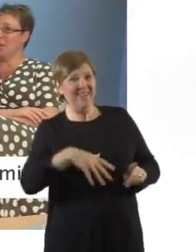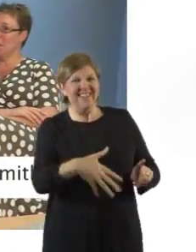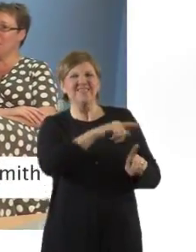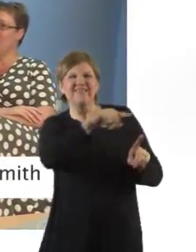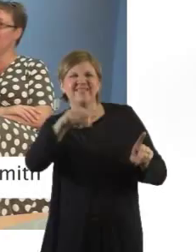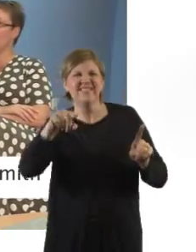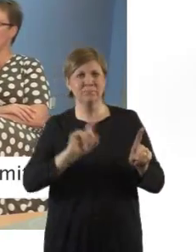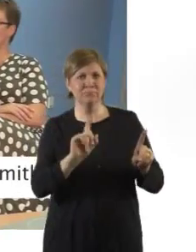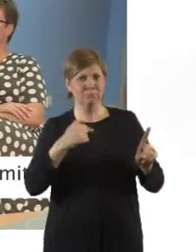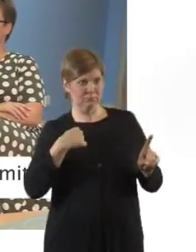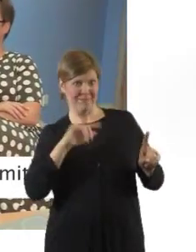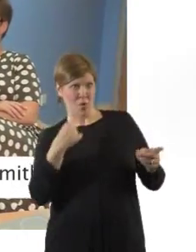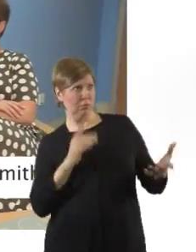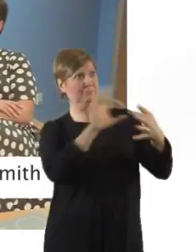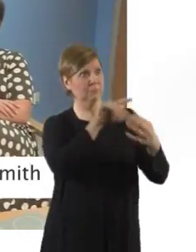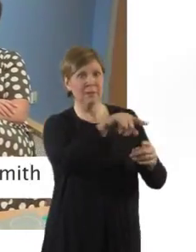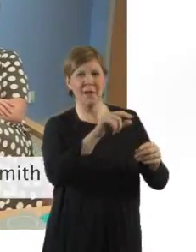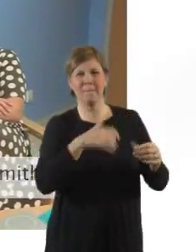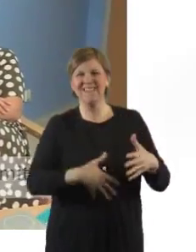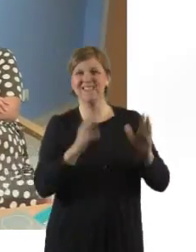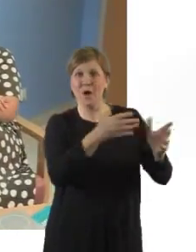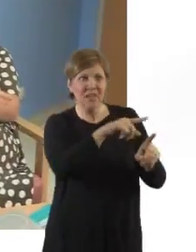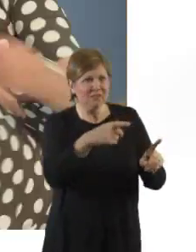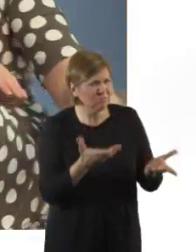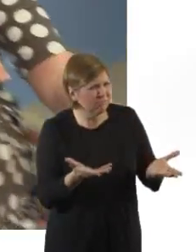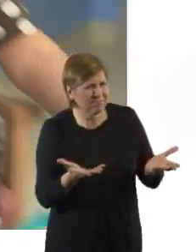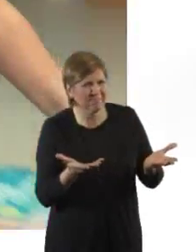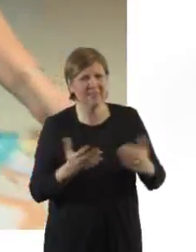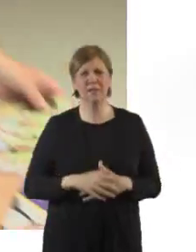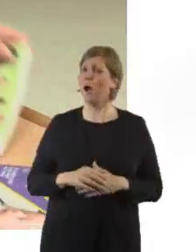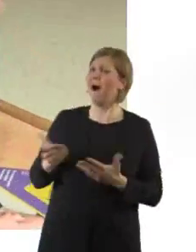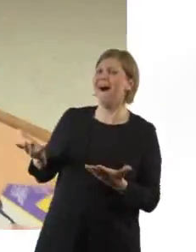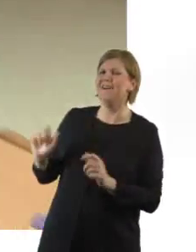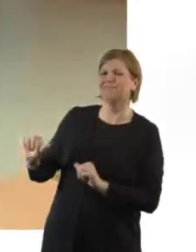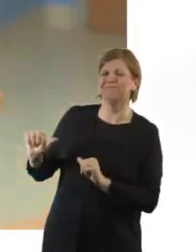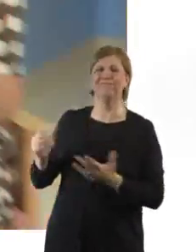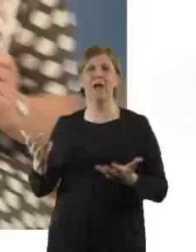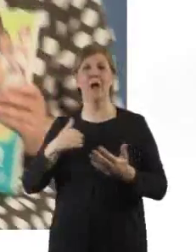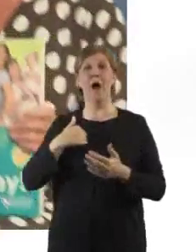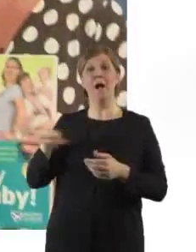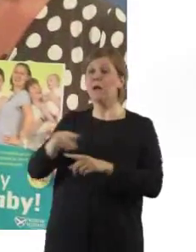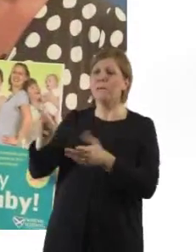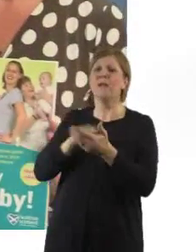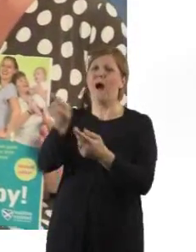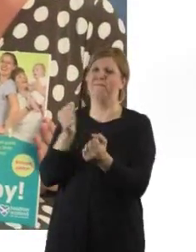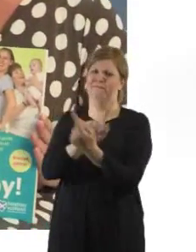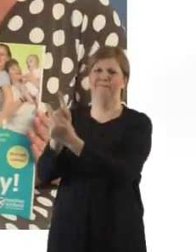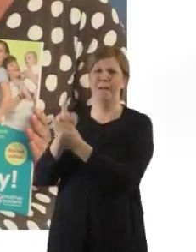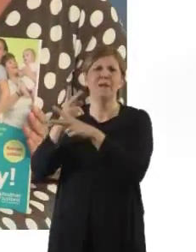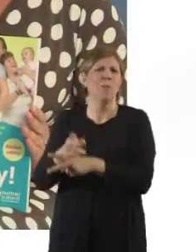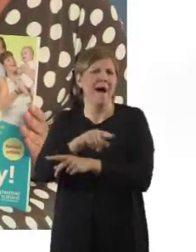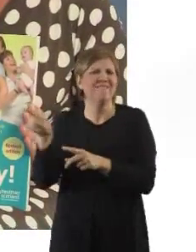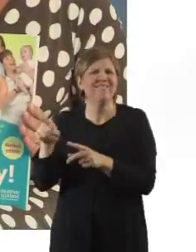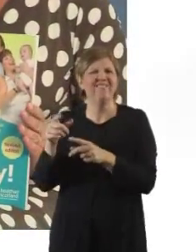have met their midwife when they've been attending for their antenatal appointments. They will have been given a copy of this Ready Steady Baby book, which is the